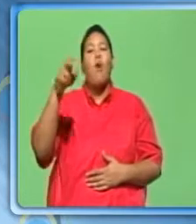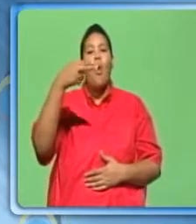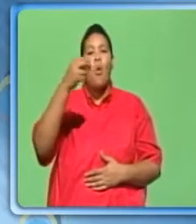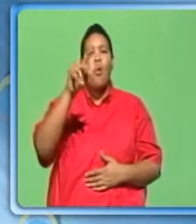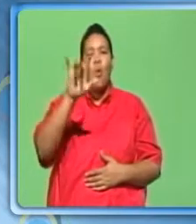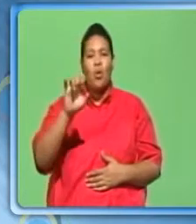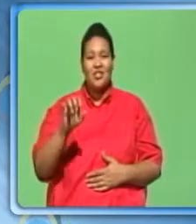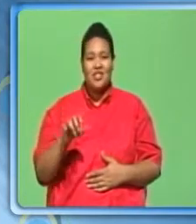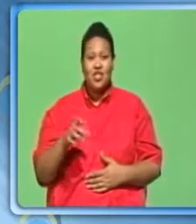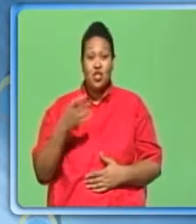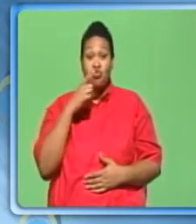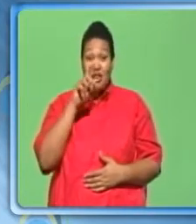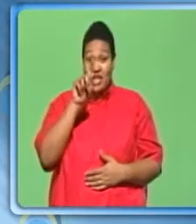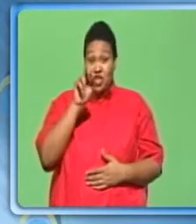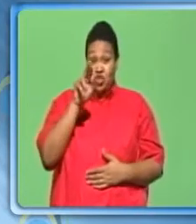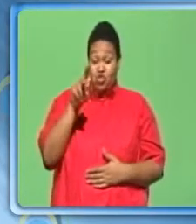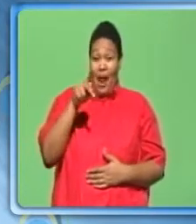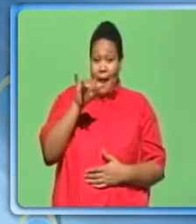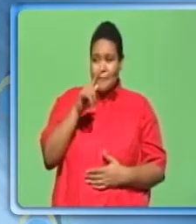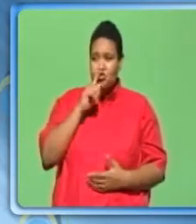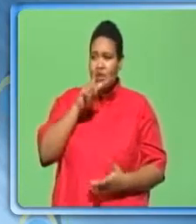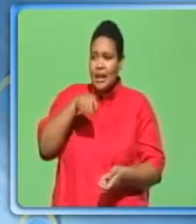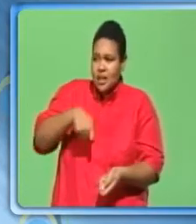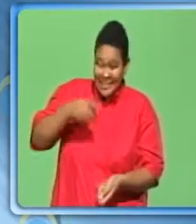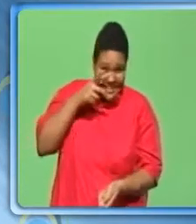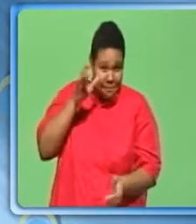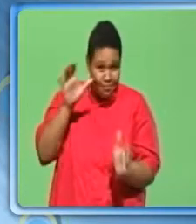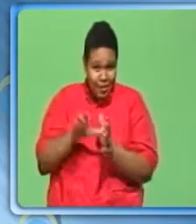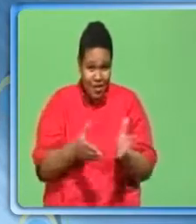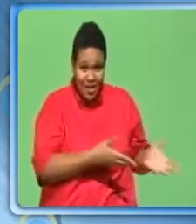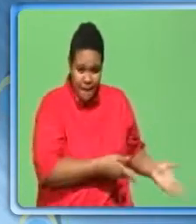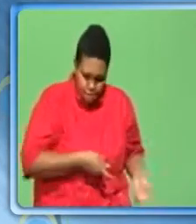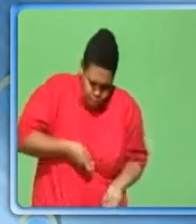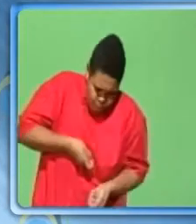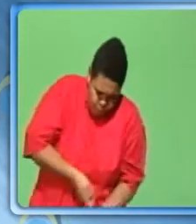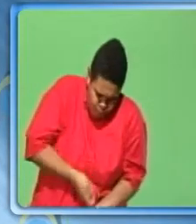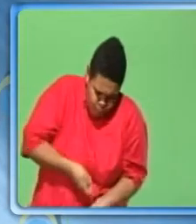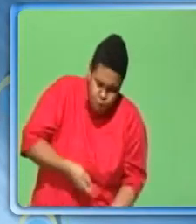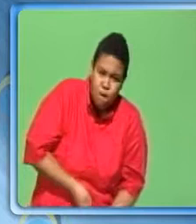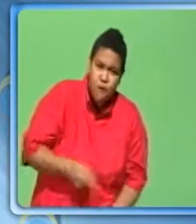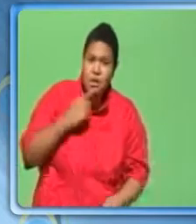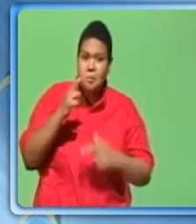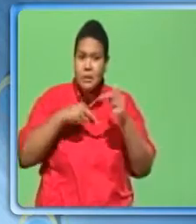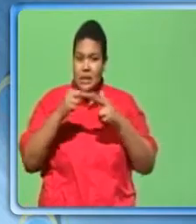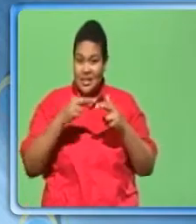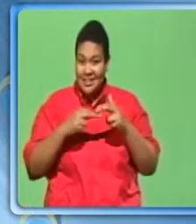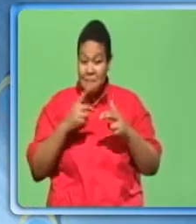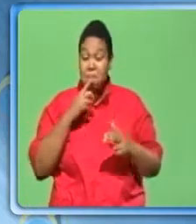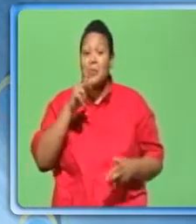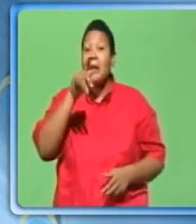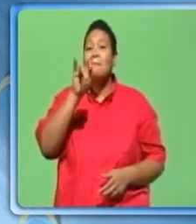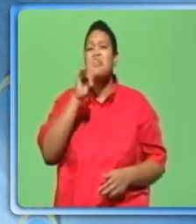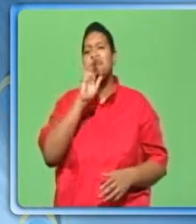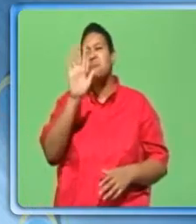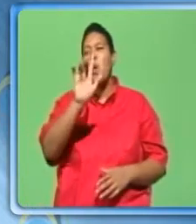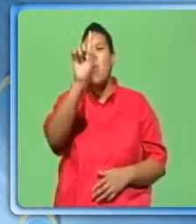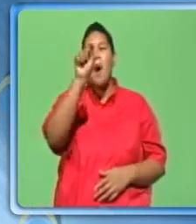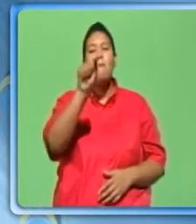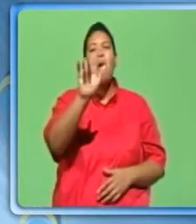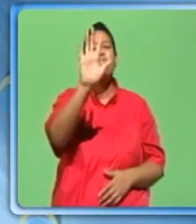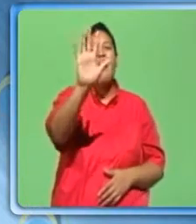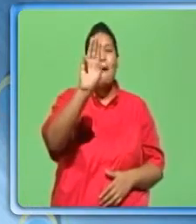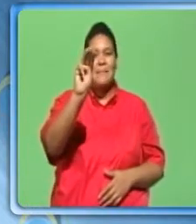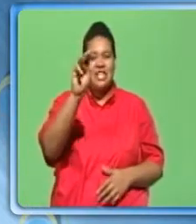are dug using a hand auger outside the perimeter of the proposed building. The pits are about 1.5